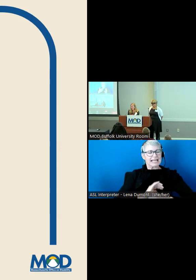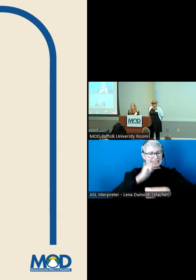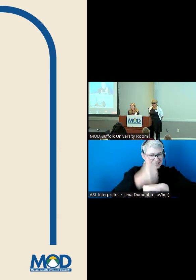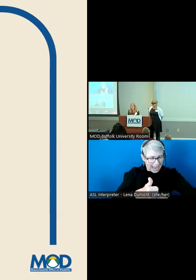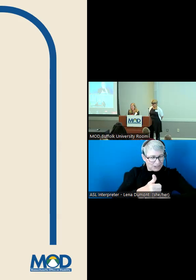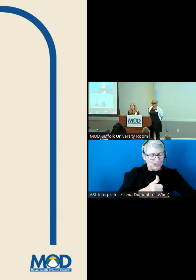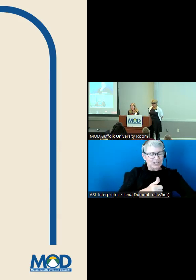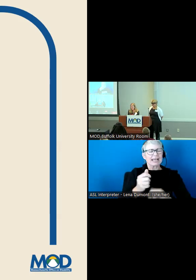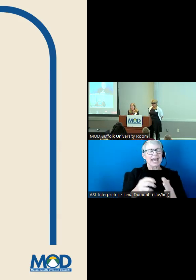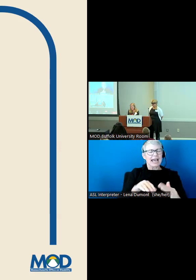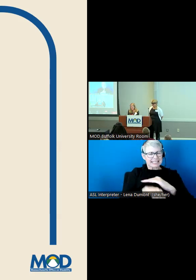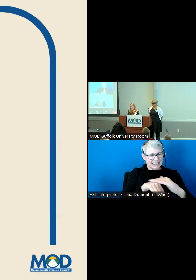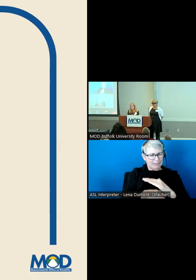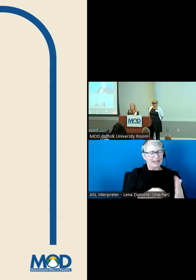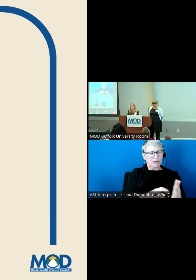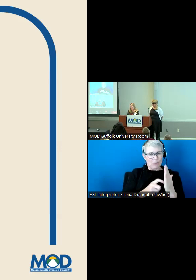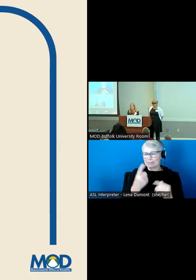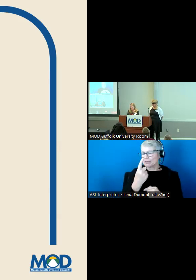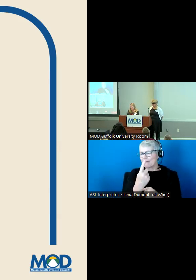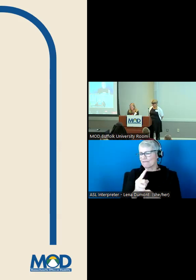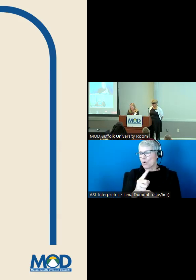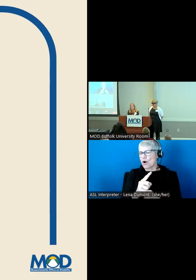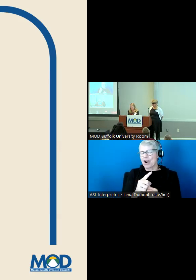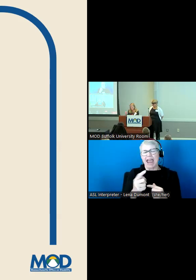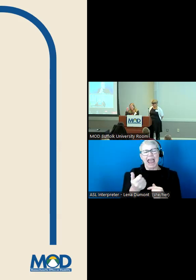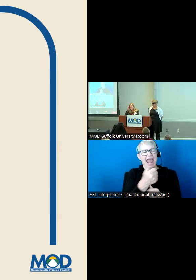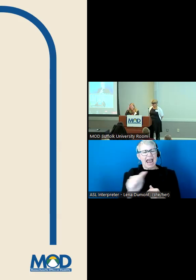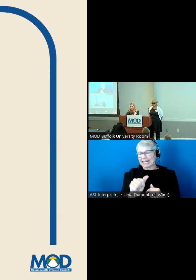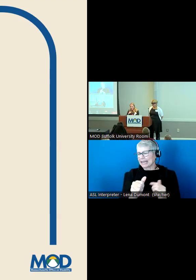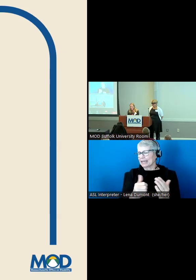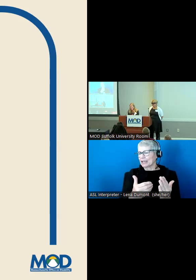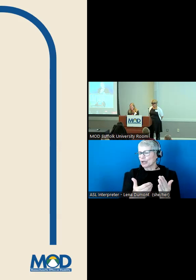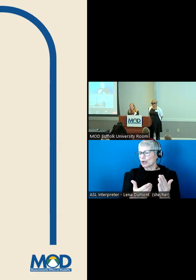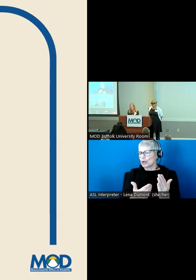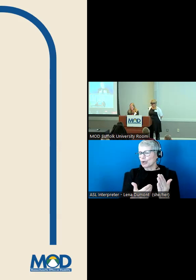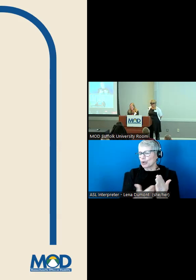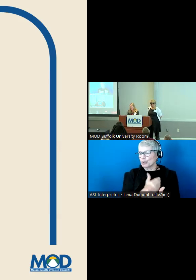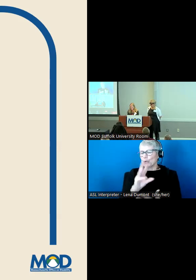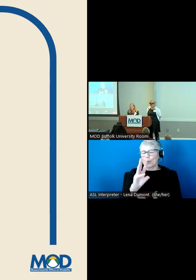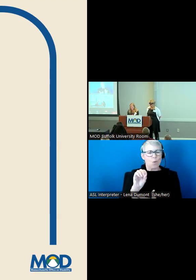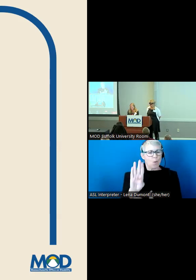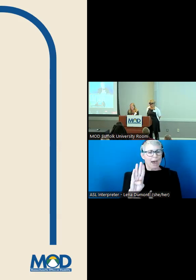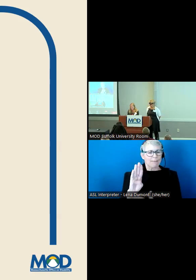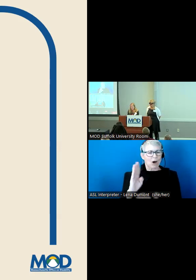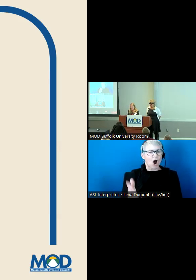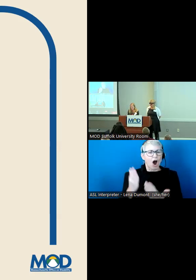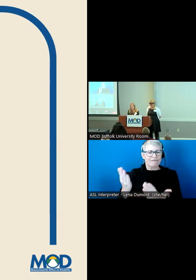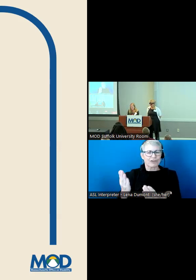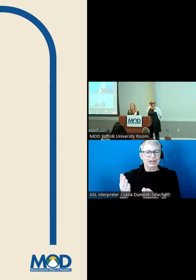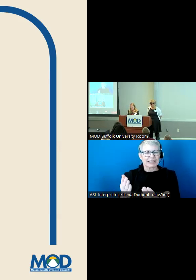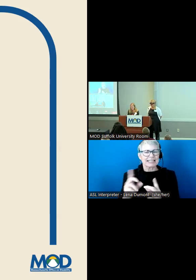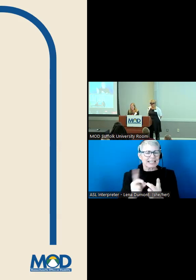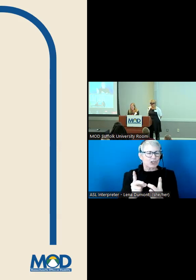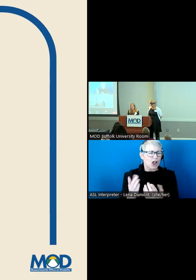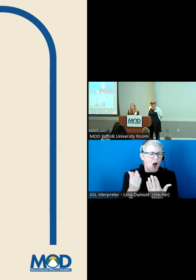II entities' web offerings and digital offerings. So looking forward to getting the